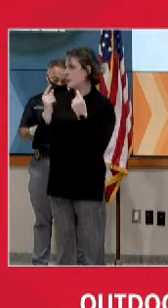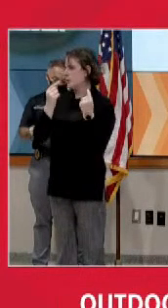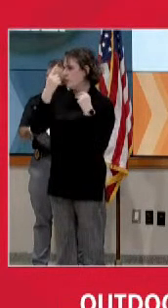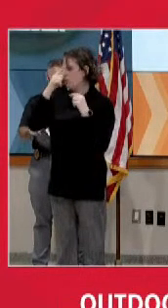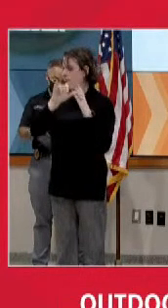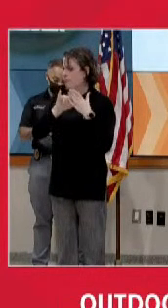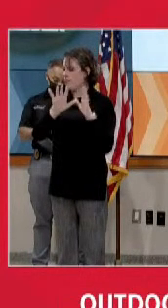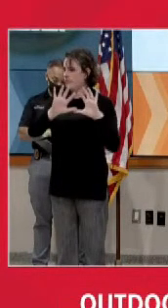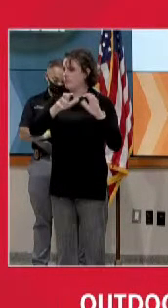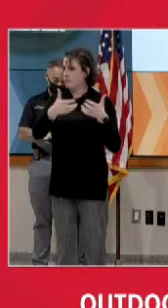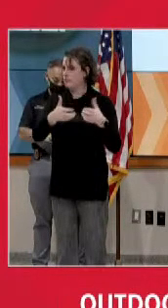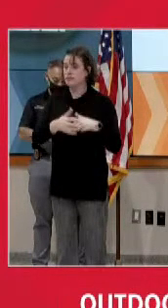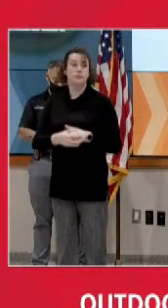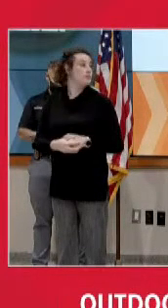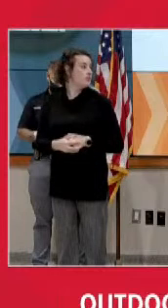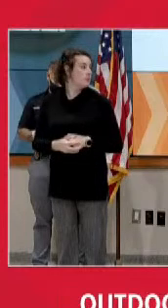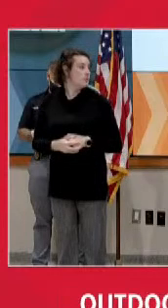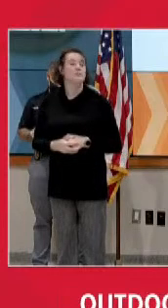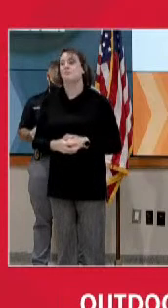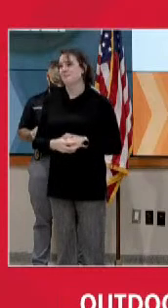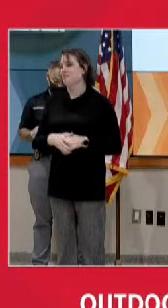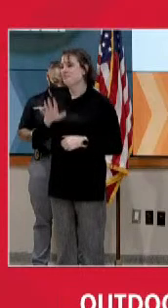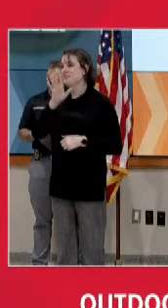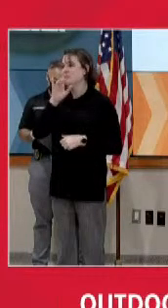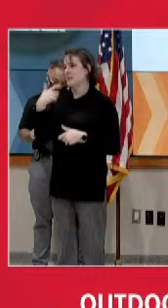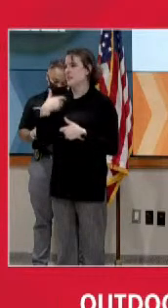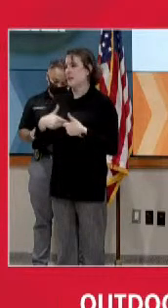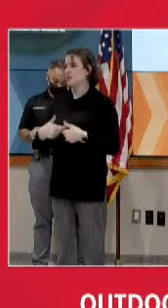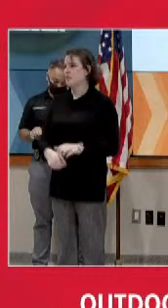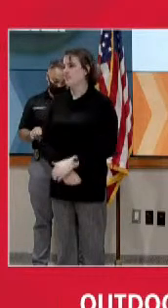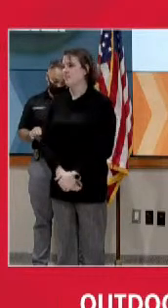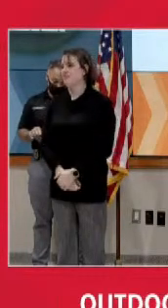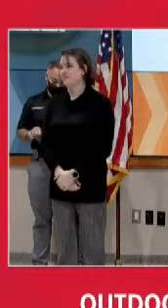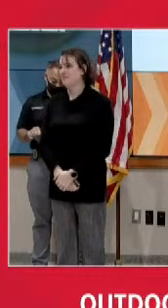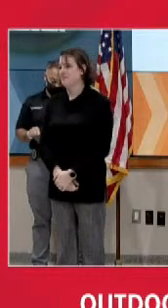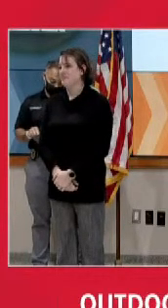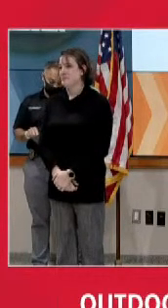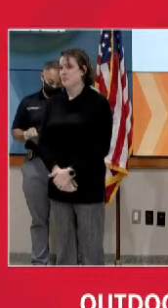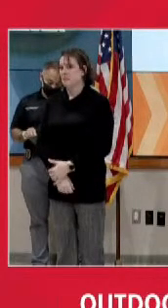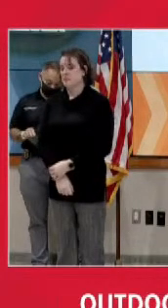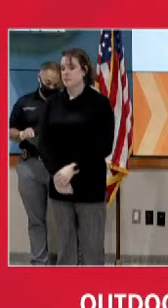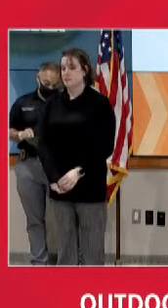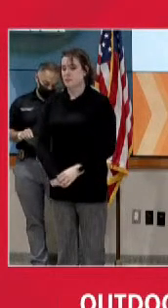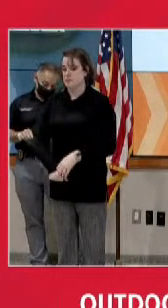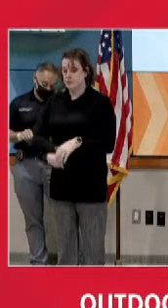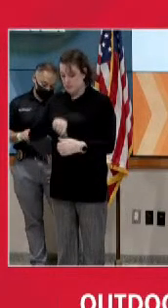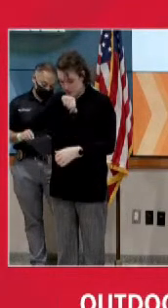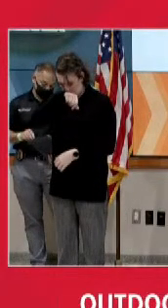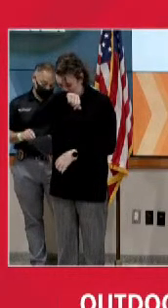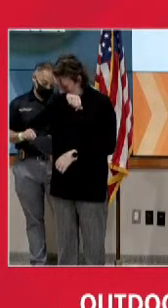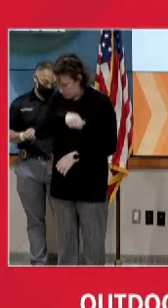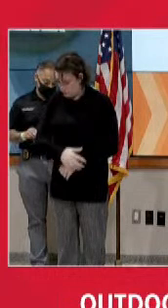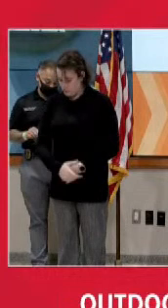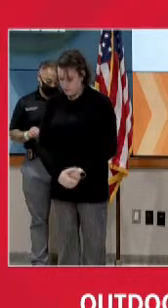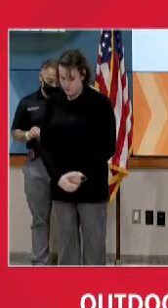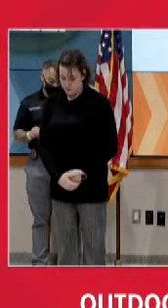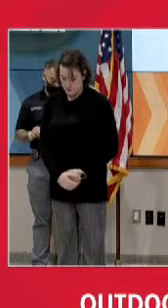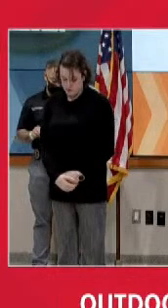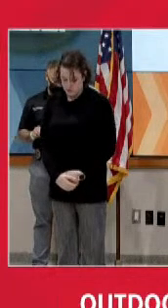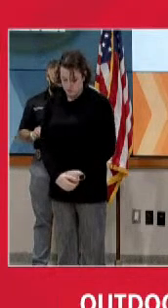Sí, sabemos que la mayoría de las personas afectadas por este virus han sido latinos,